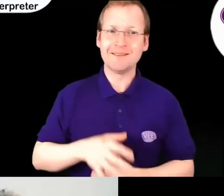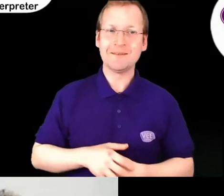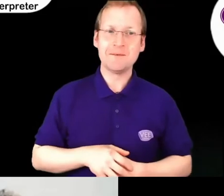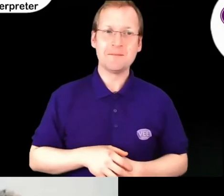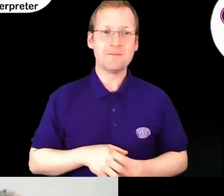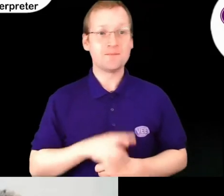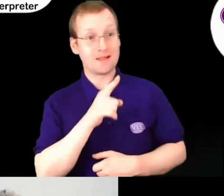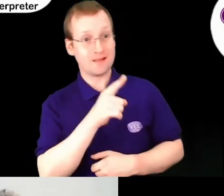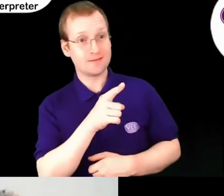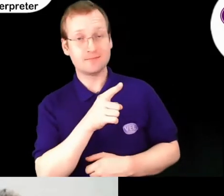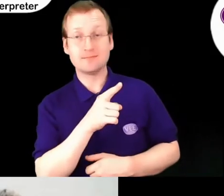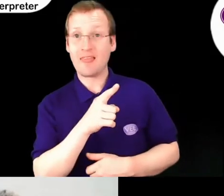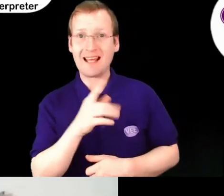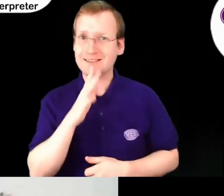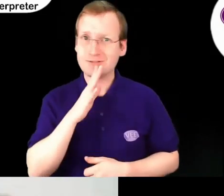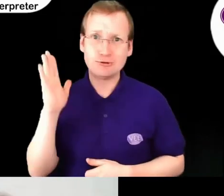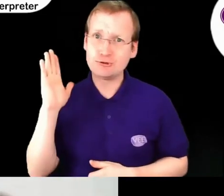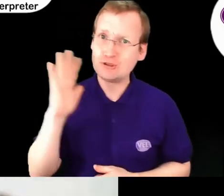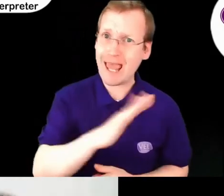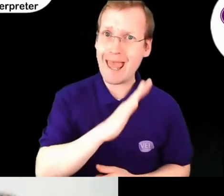Which is a real shame.